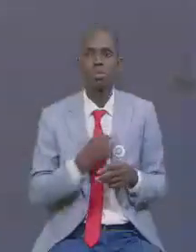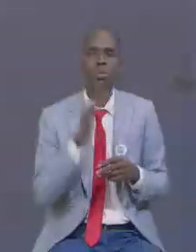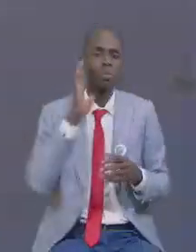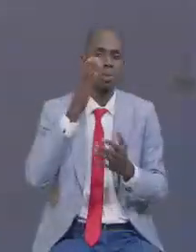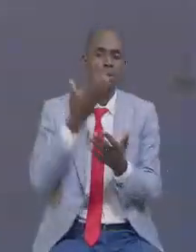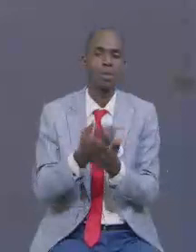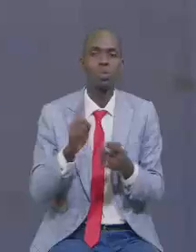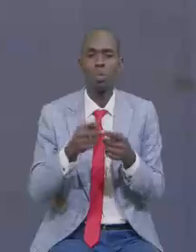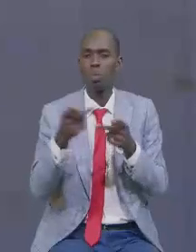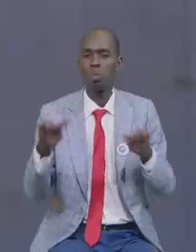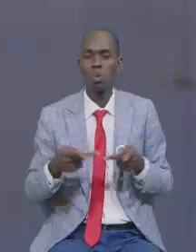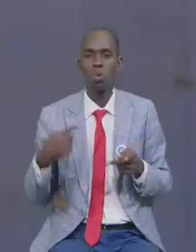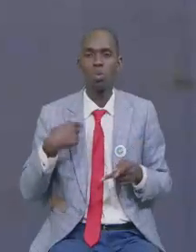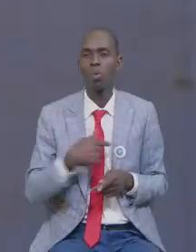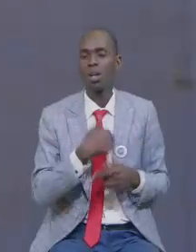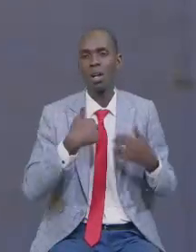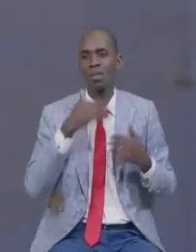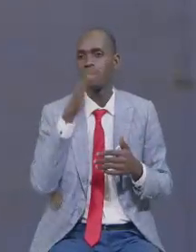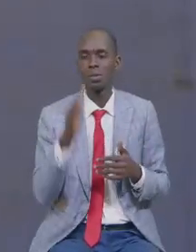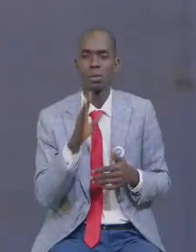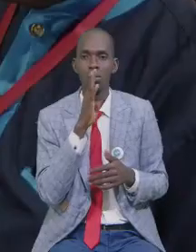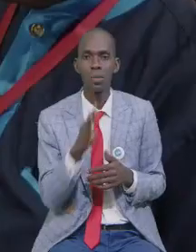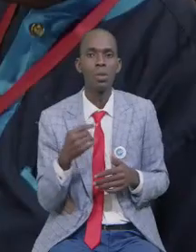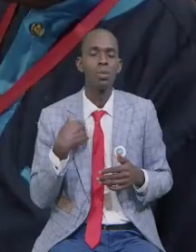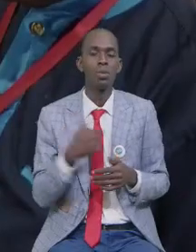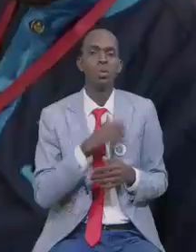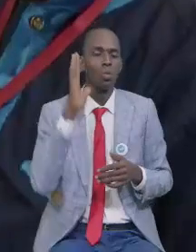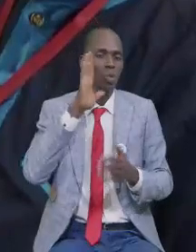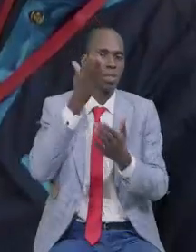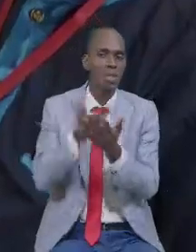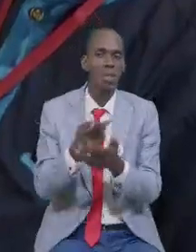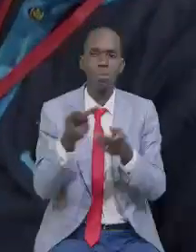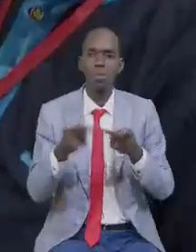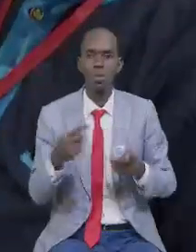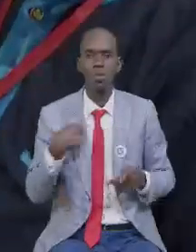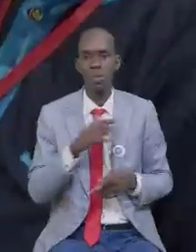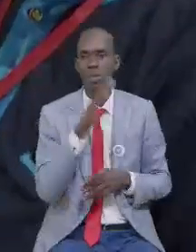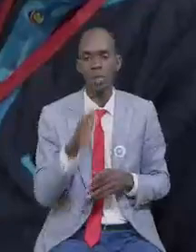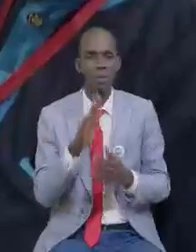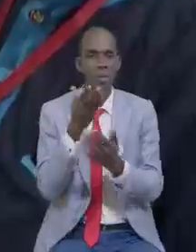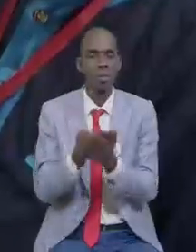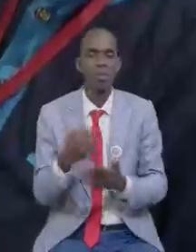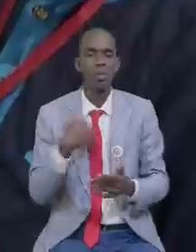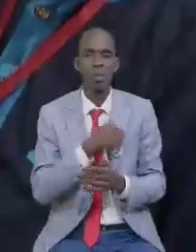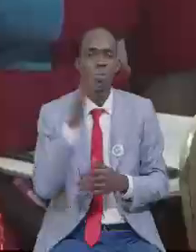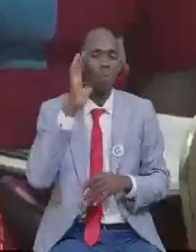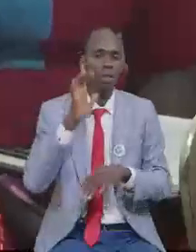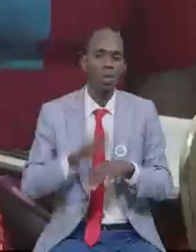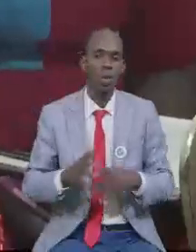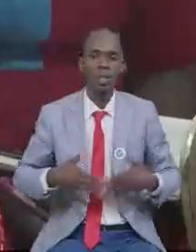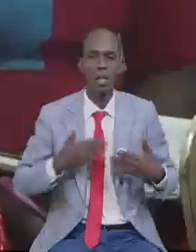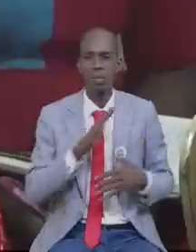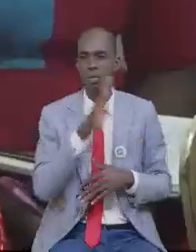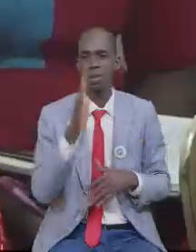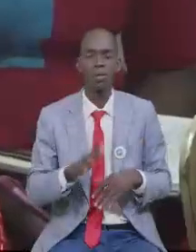been. We'll reach places we have never reached. We'll touch lives we have never touched.